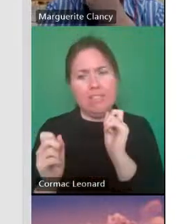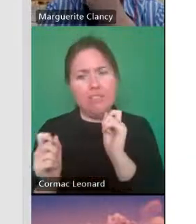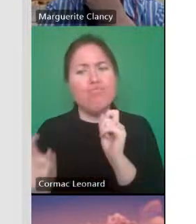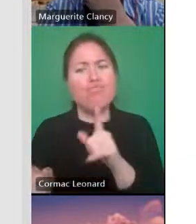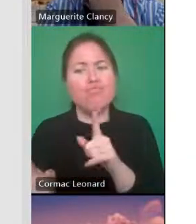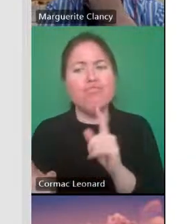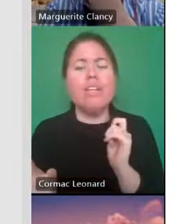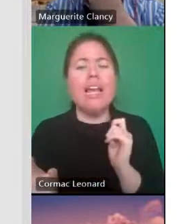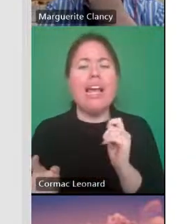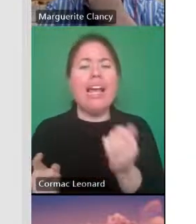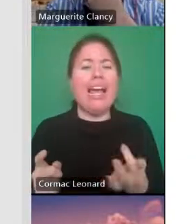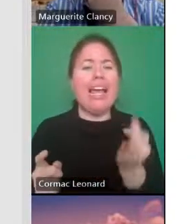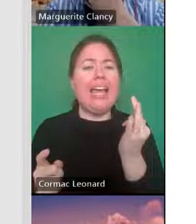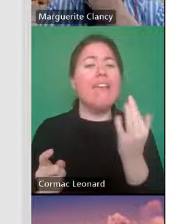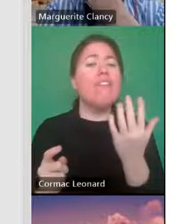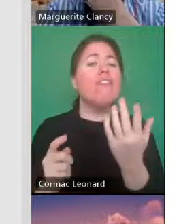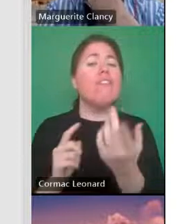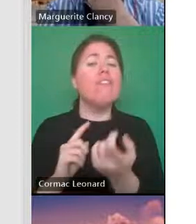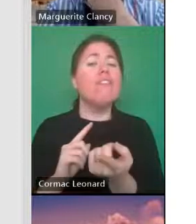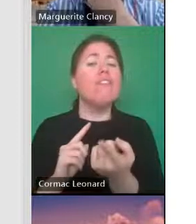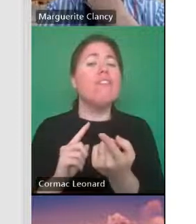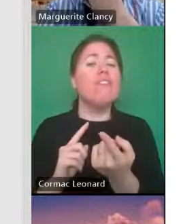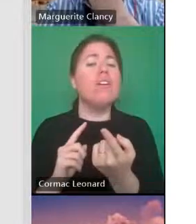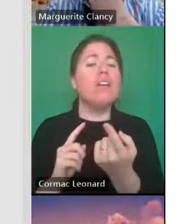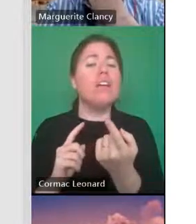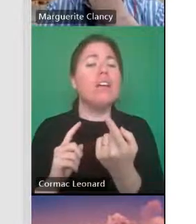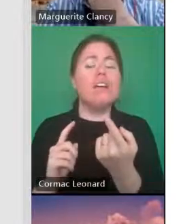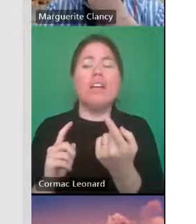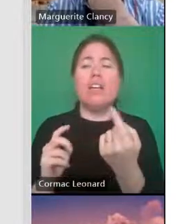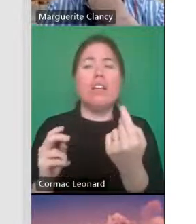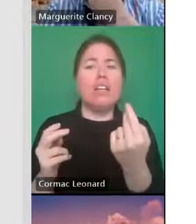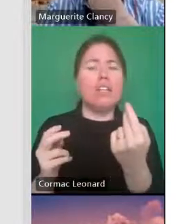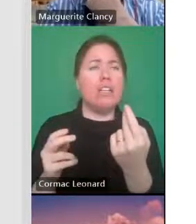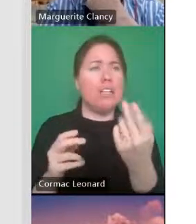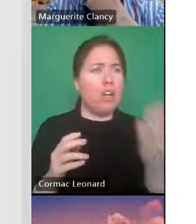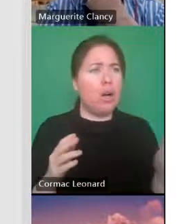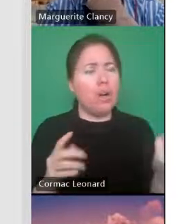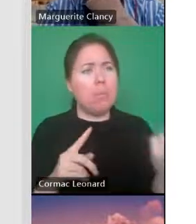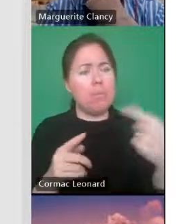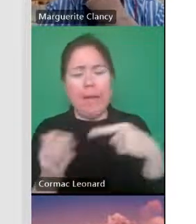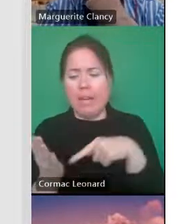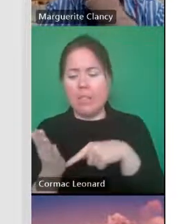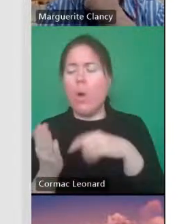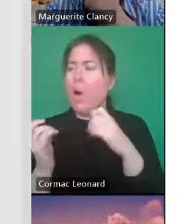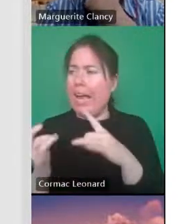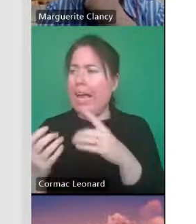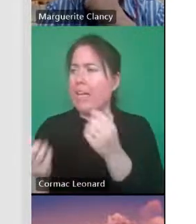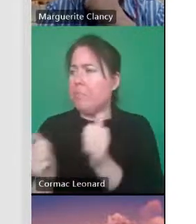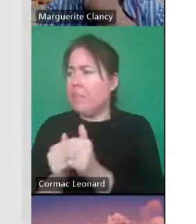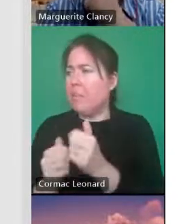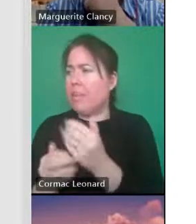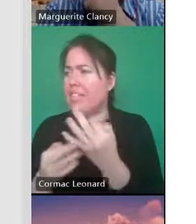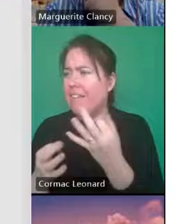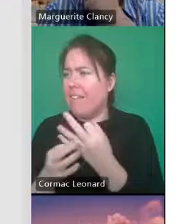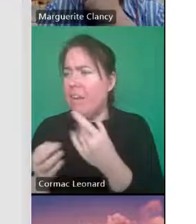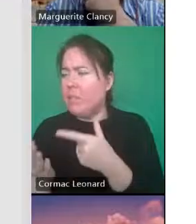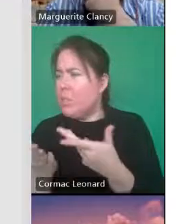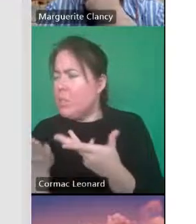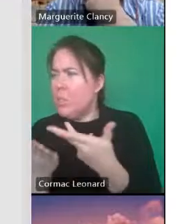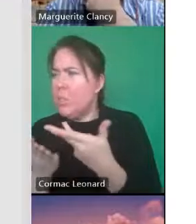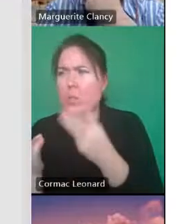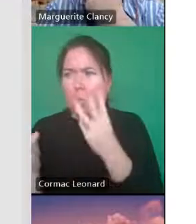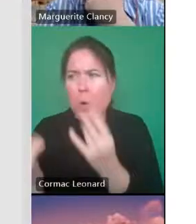If something does come back, sit down with your safeguarding team and look at that and see why or what would be the best avenue